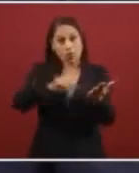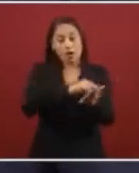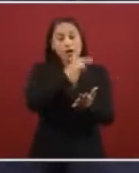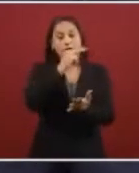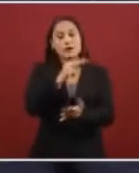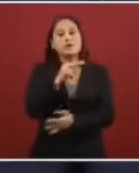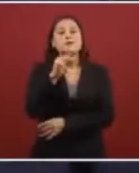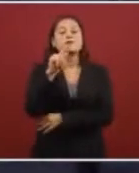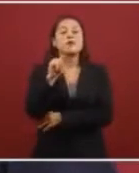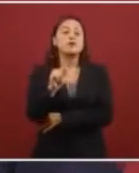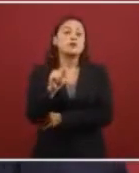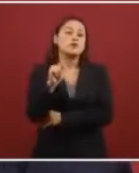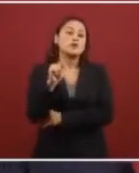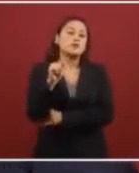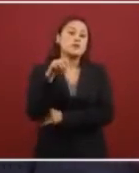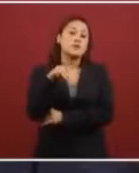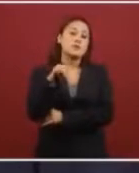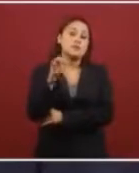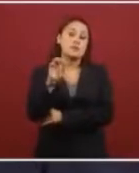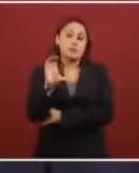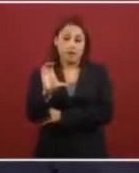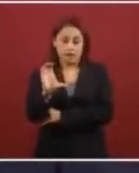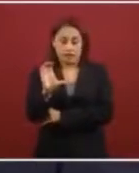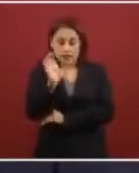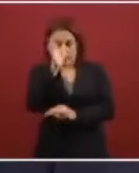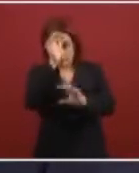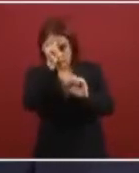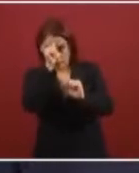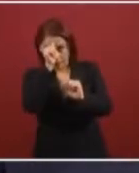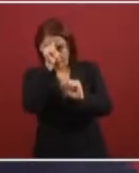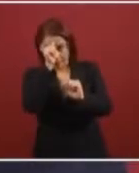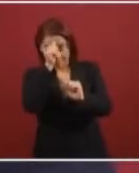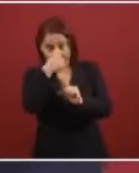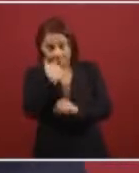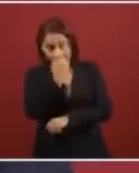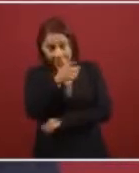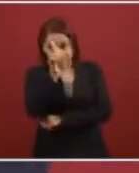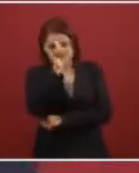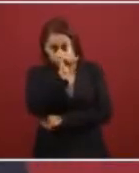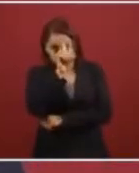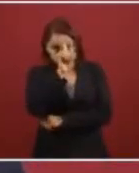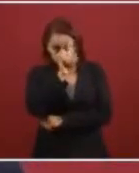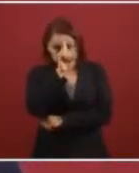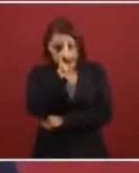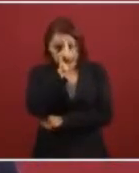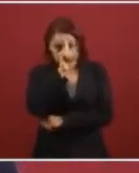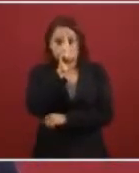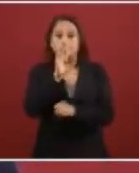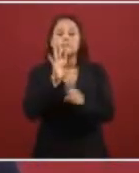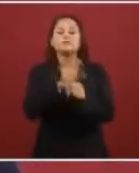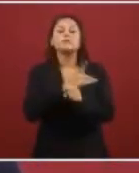Estados Unidos, with Canada and the U.S. Este tema this matter se está